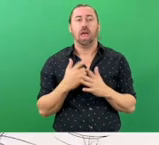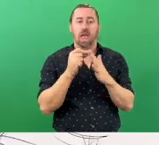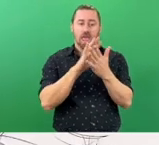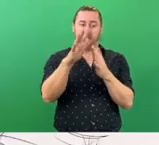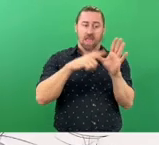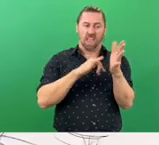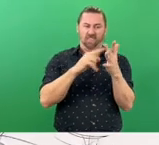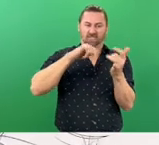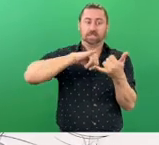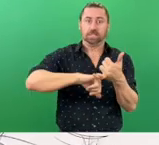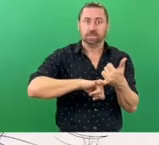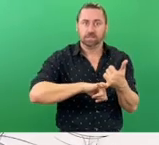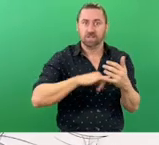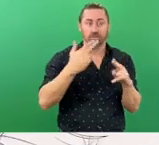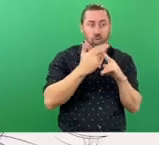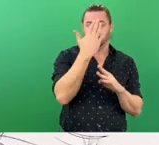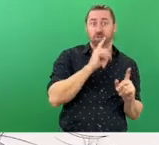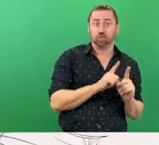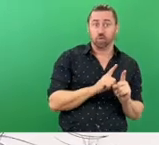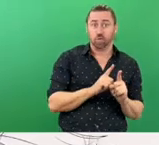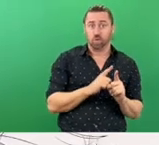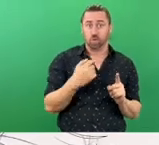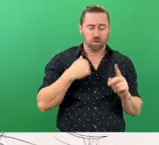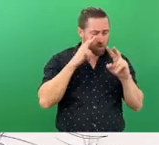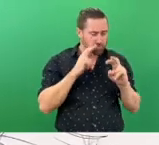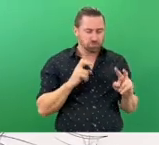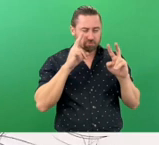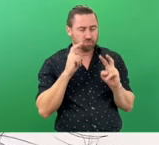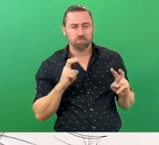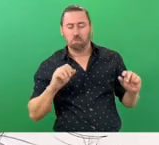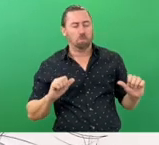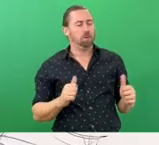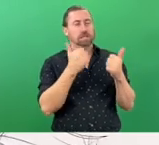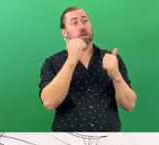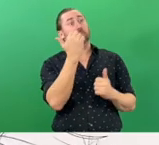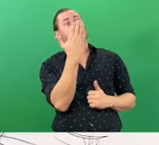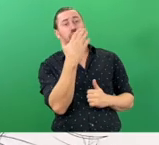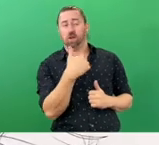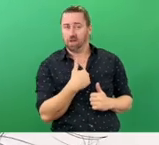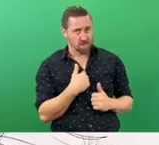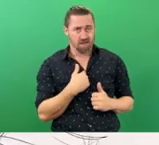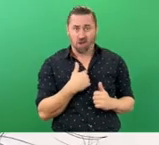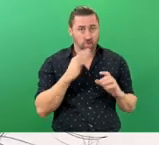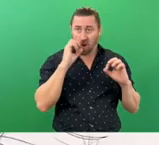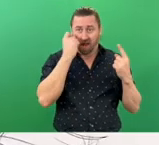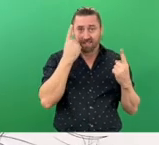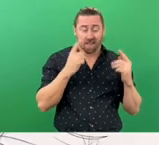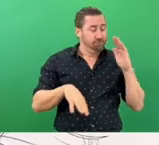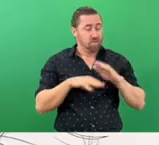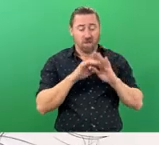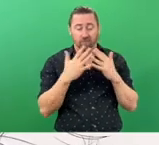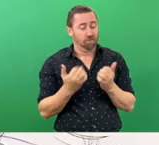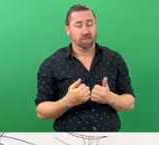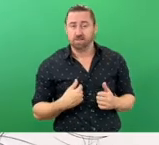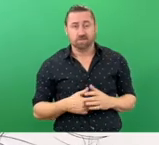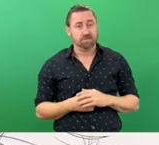the physics of mirrors. There are still things, I've spent a lot of time investigating mirrors, and there's still things about mirrors I don't understand. One of the